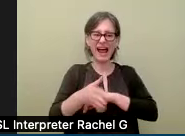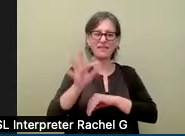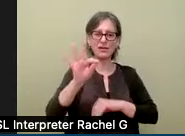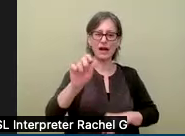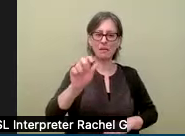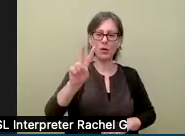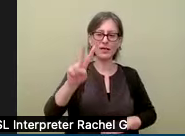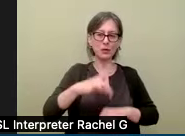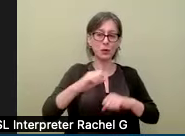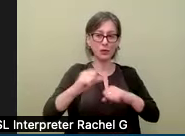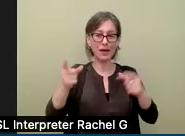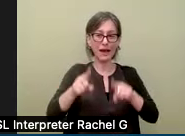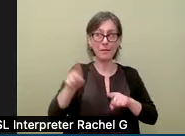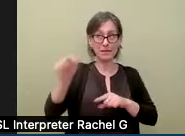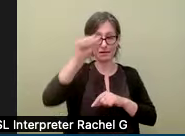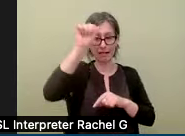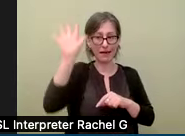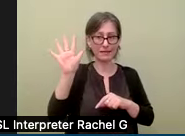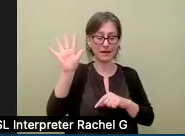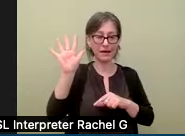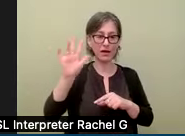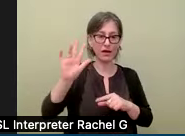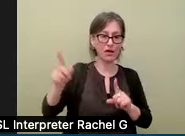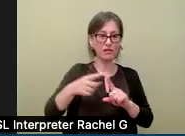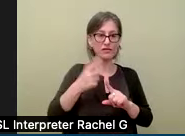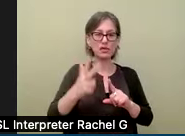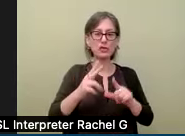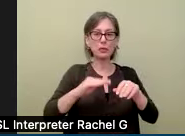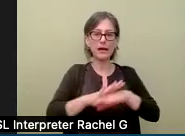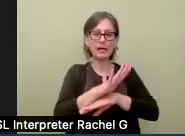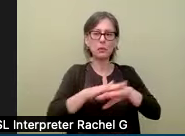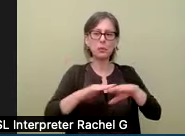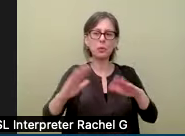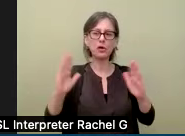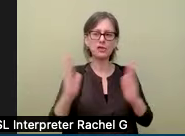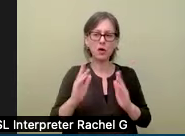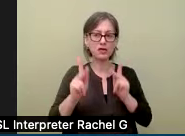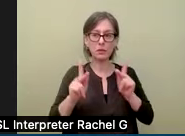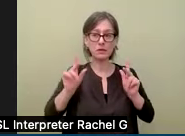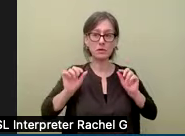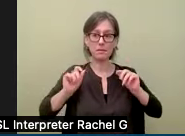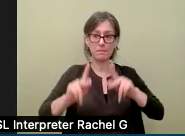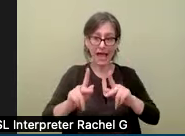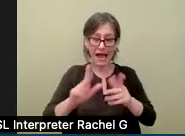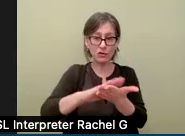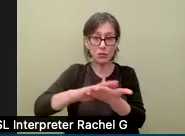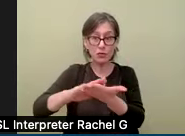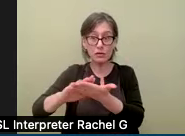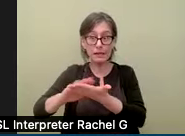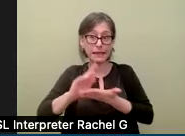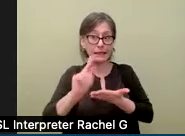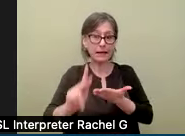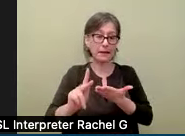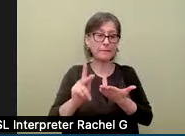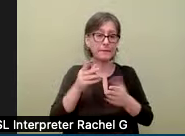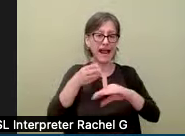in Alaska. Now, the first 3 surges were relatively small, so people came back down to the waterfront to clean up. They clean up